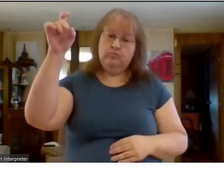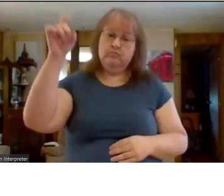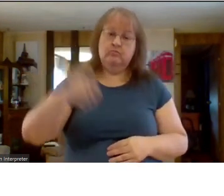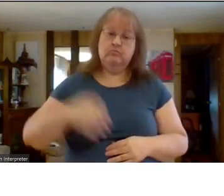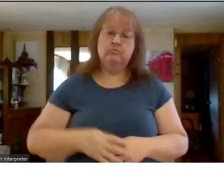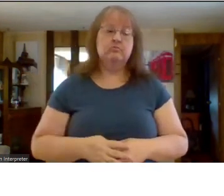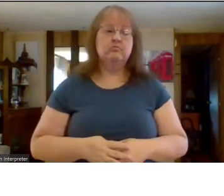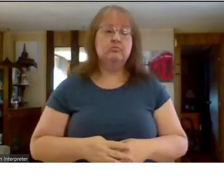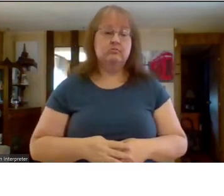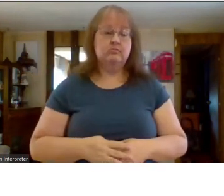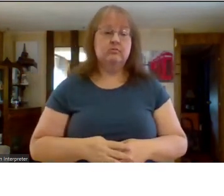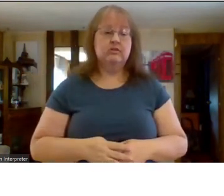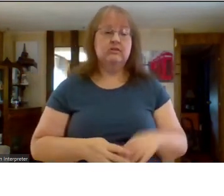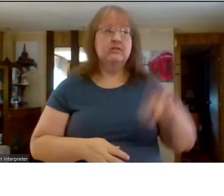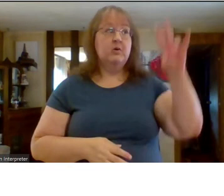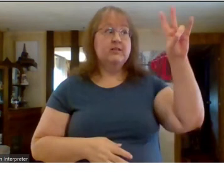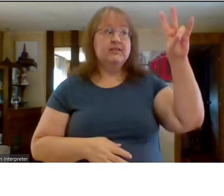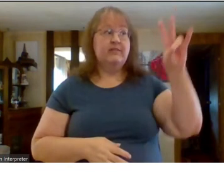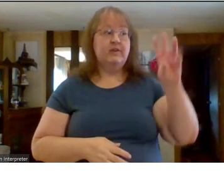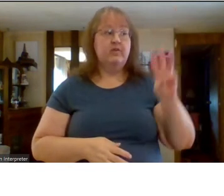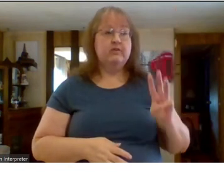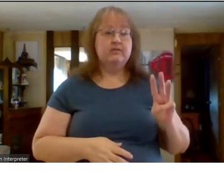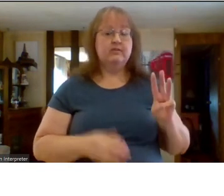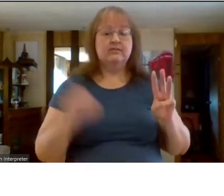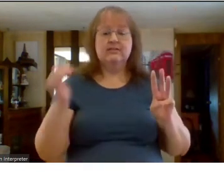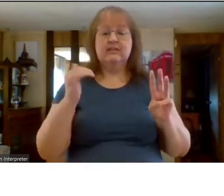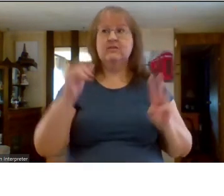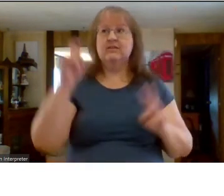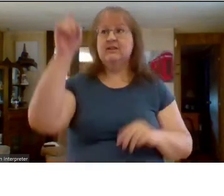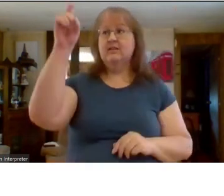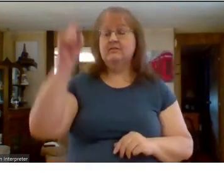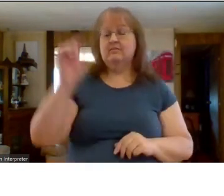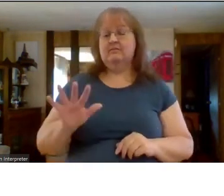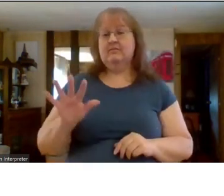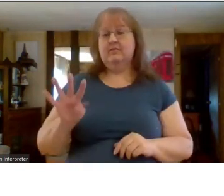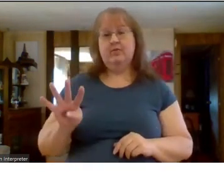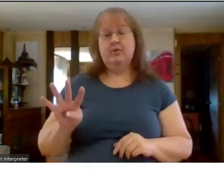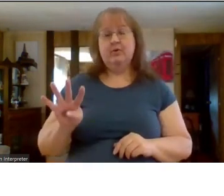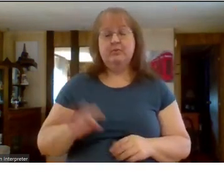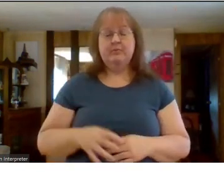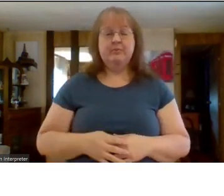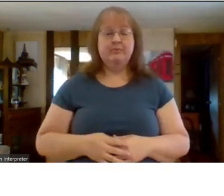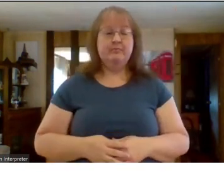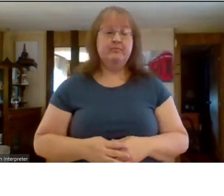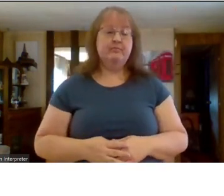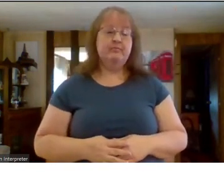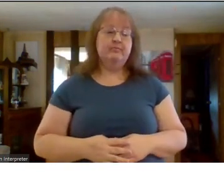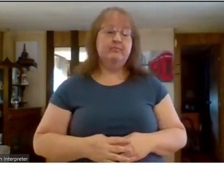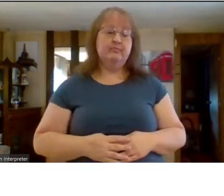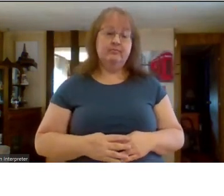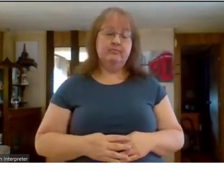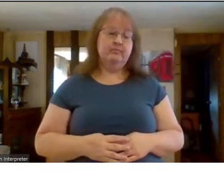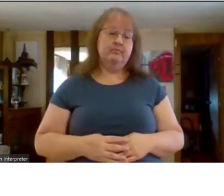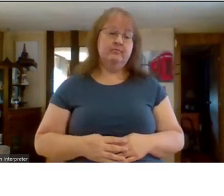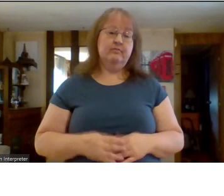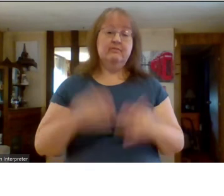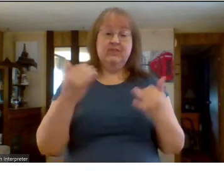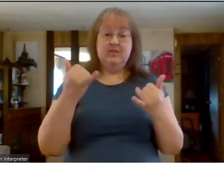54. I don't know my length. That's where my x is. So really it's 7 over 6 equals x over